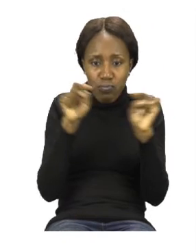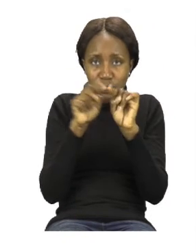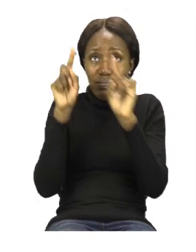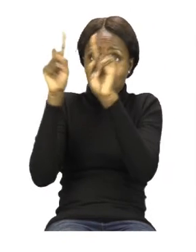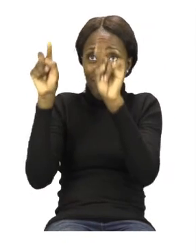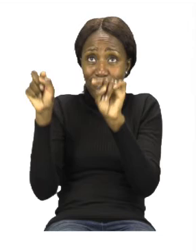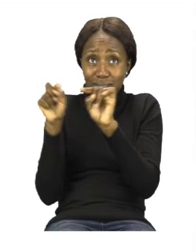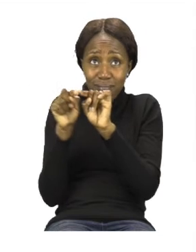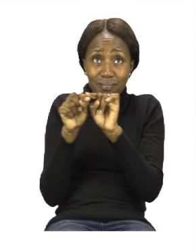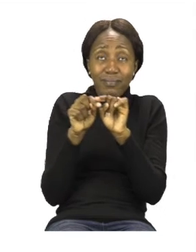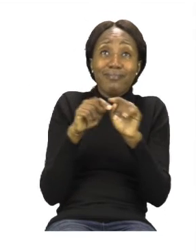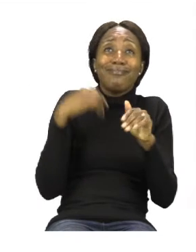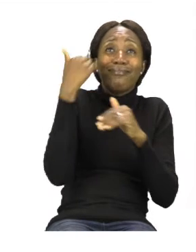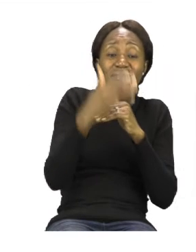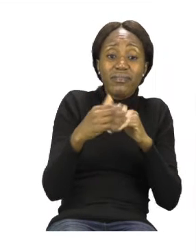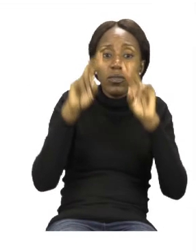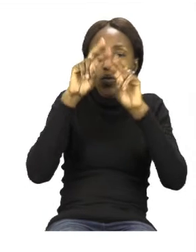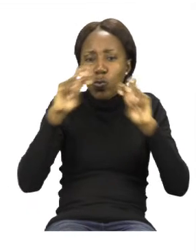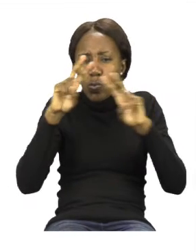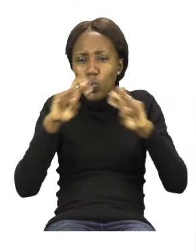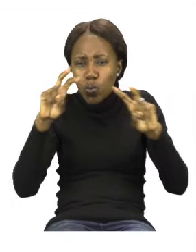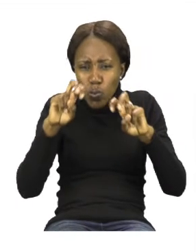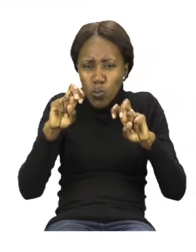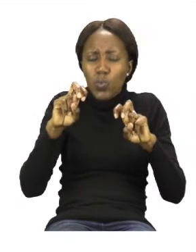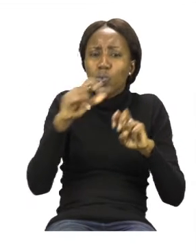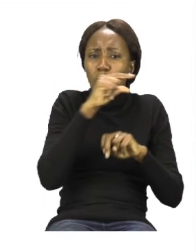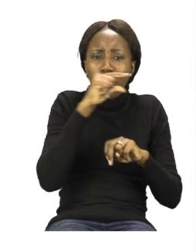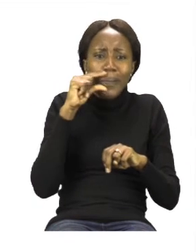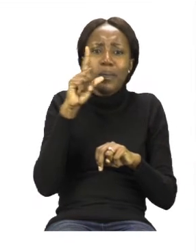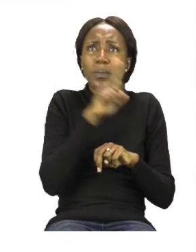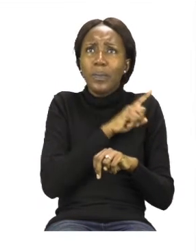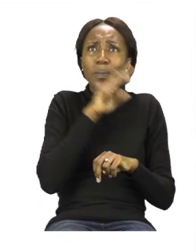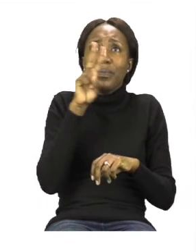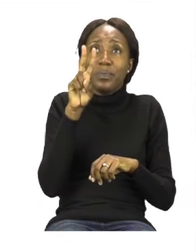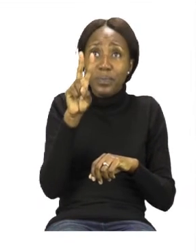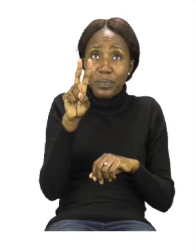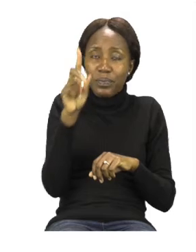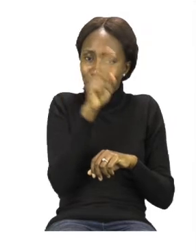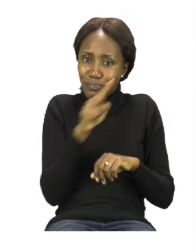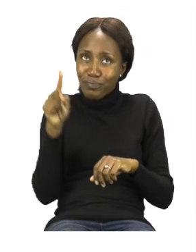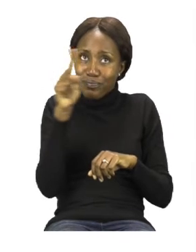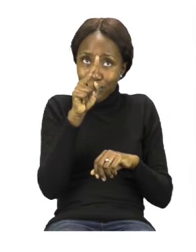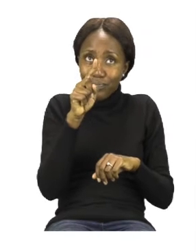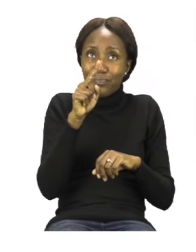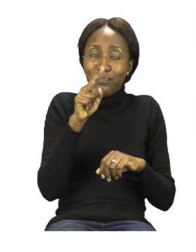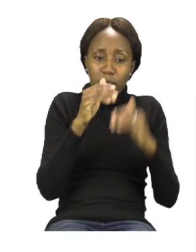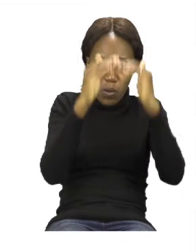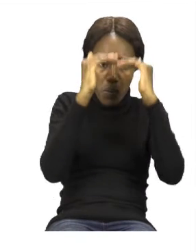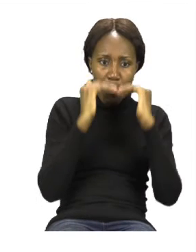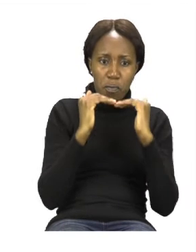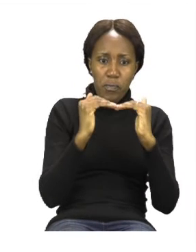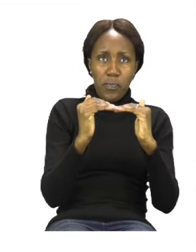you will circle the word or the name 12. And then after